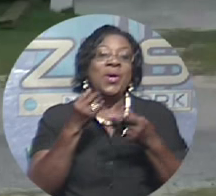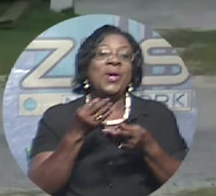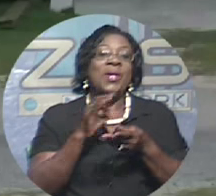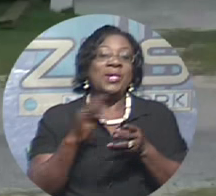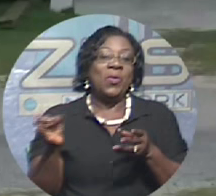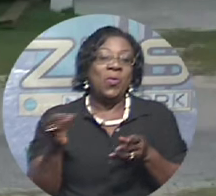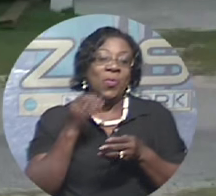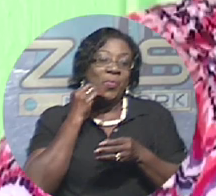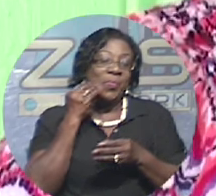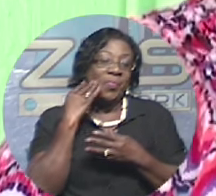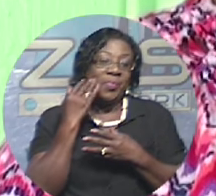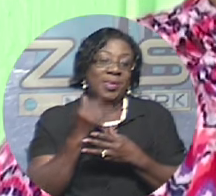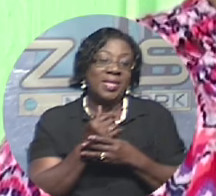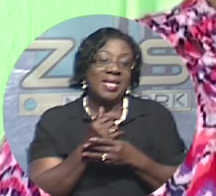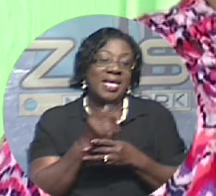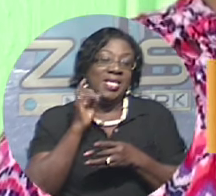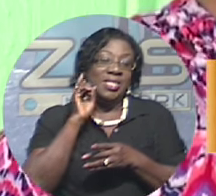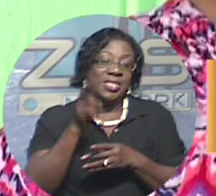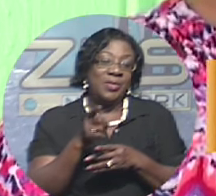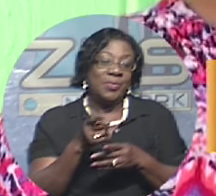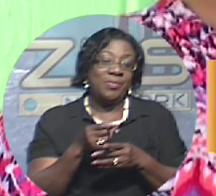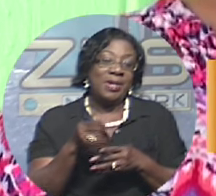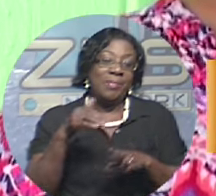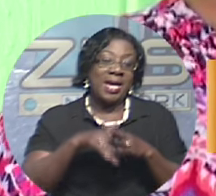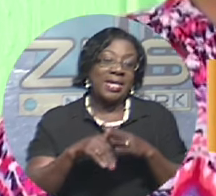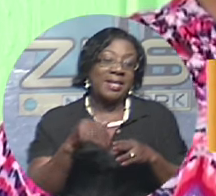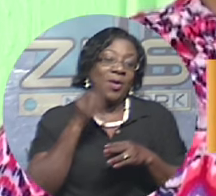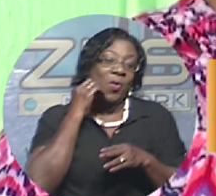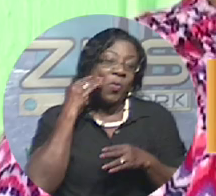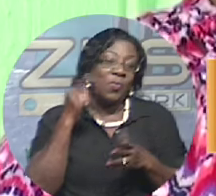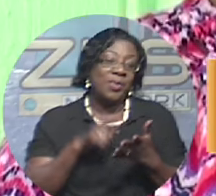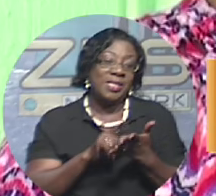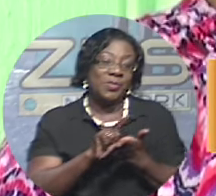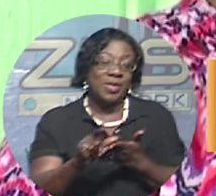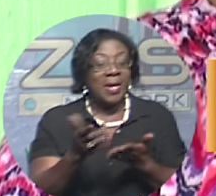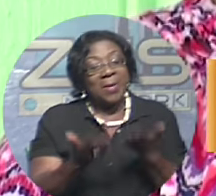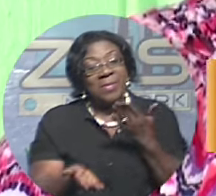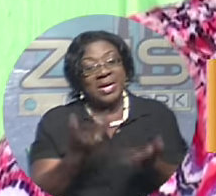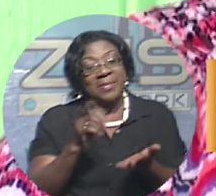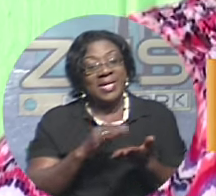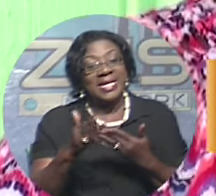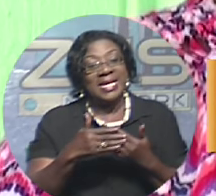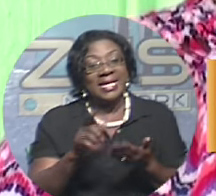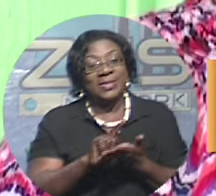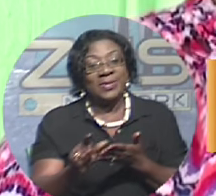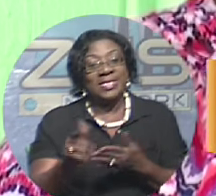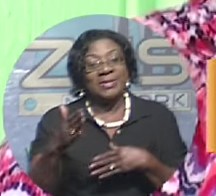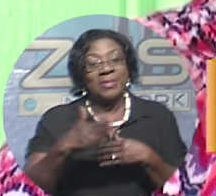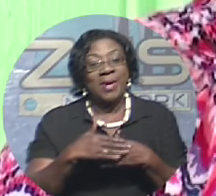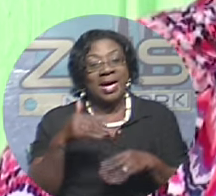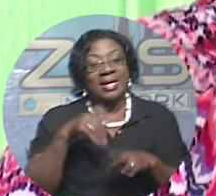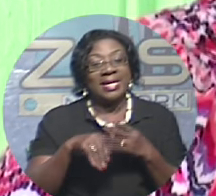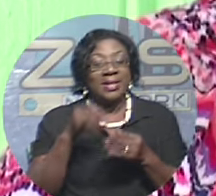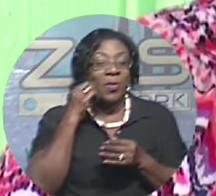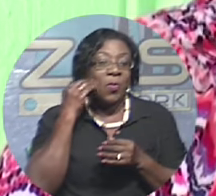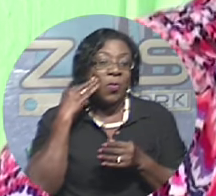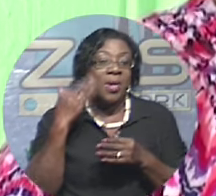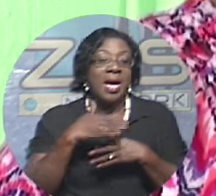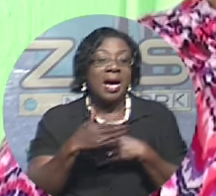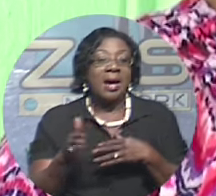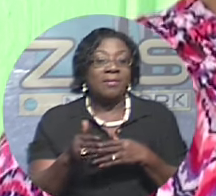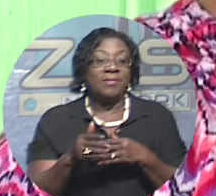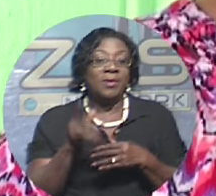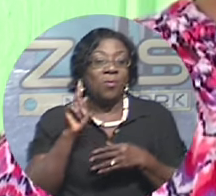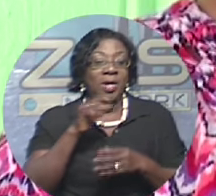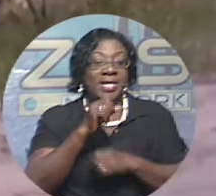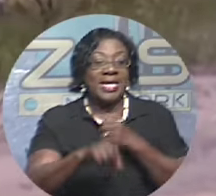Landrail Point home. Should have been back in my house this week, but hopefully, maybe next week, I'll be back inside after a whole